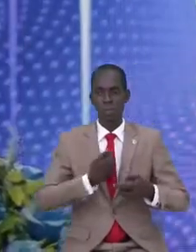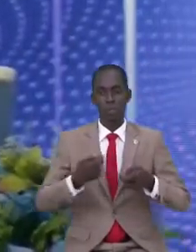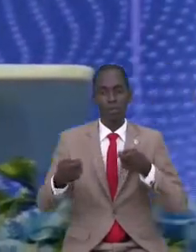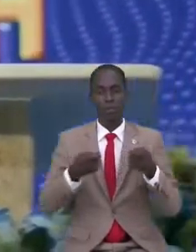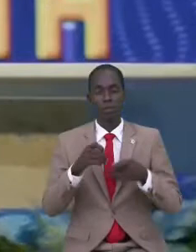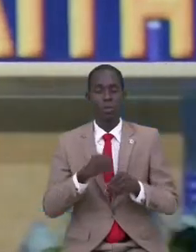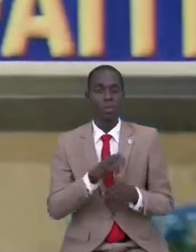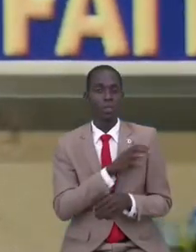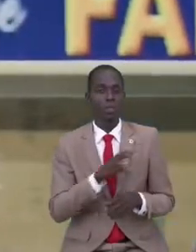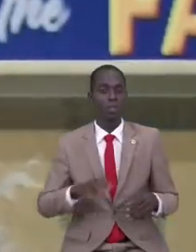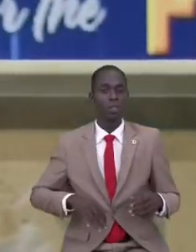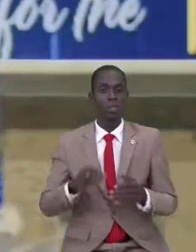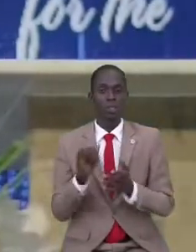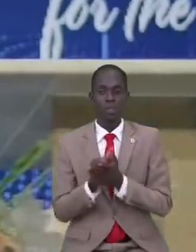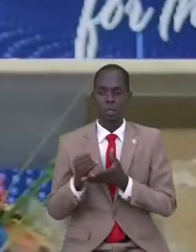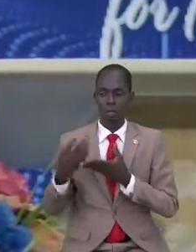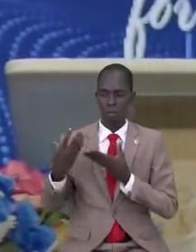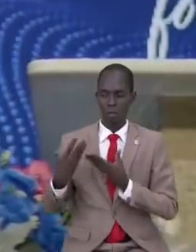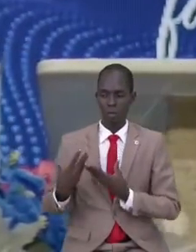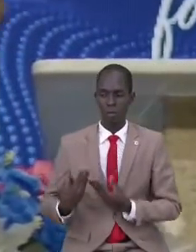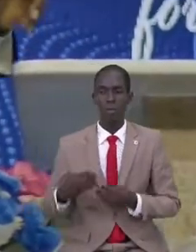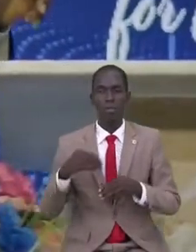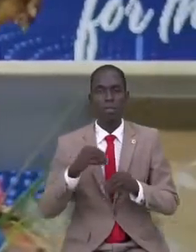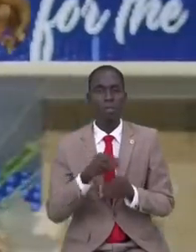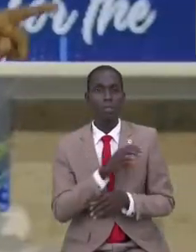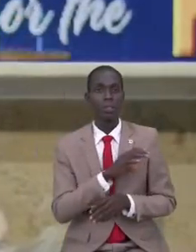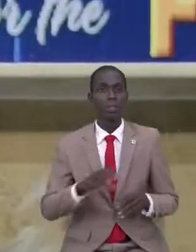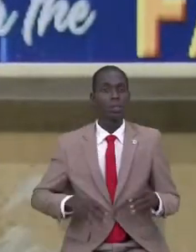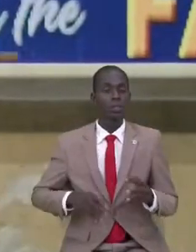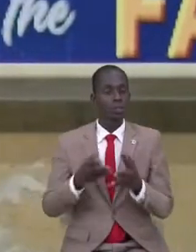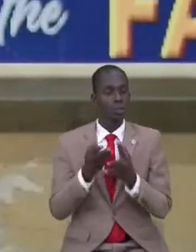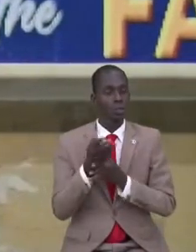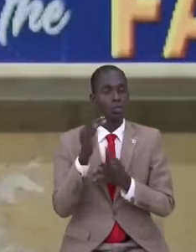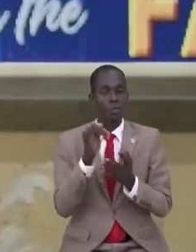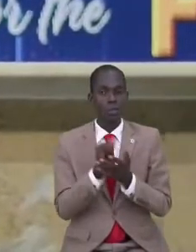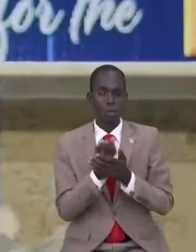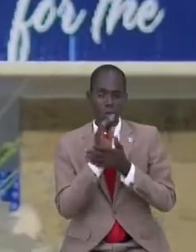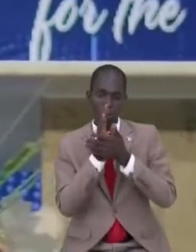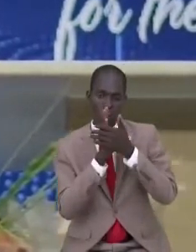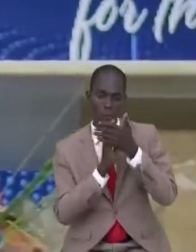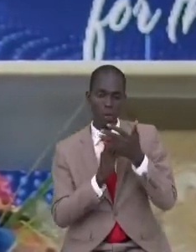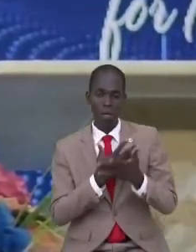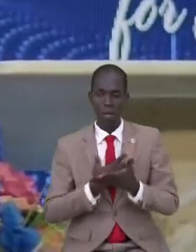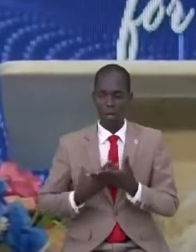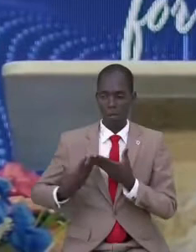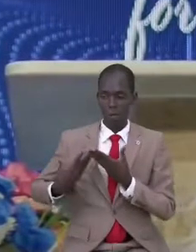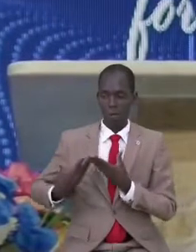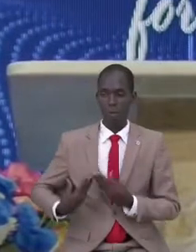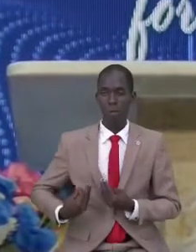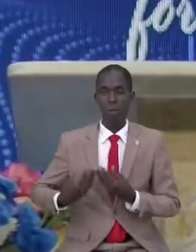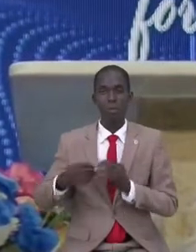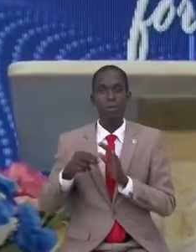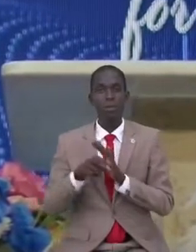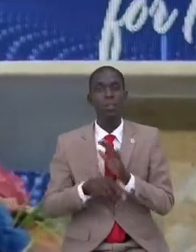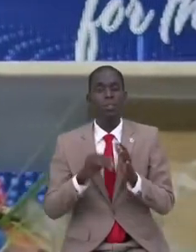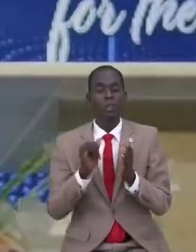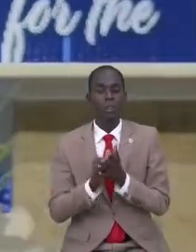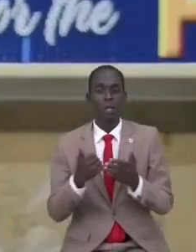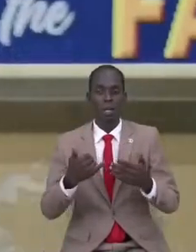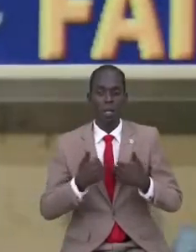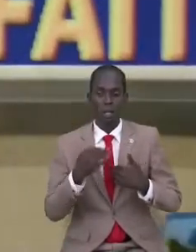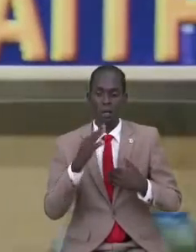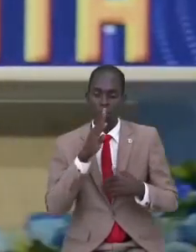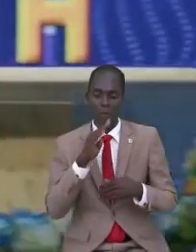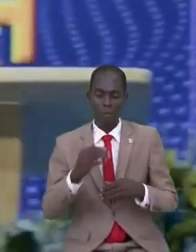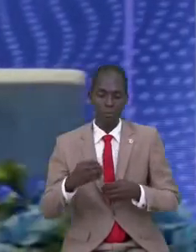that gentleness in Christ, through that meekness and gentleness that he has implanted in